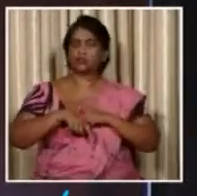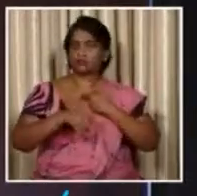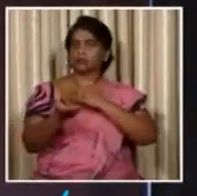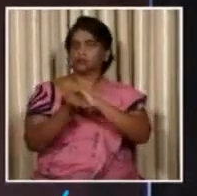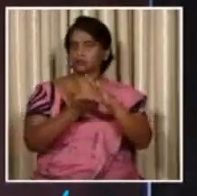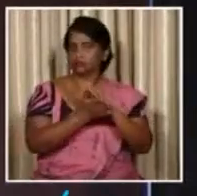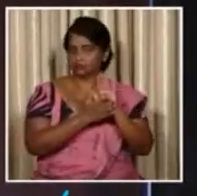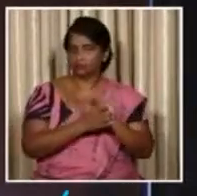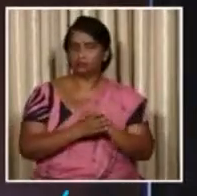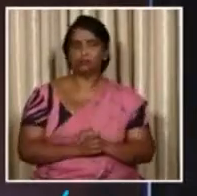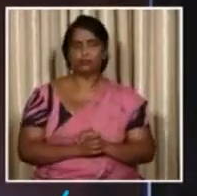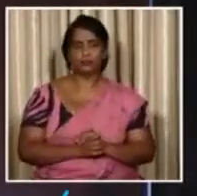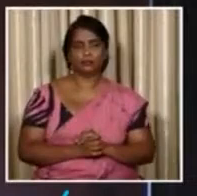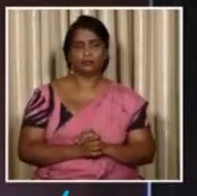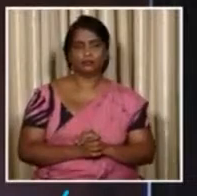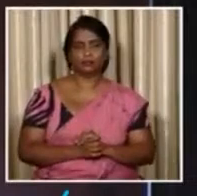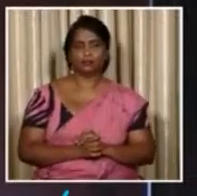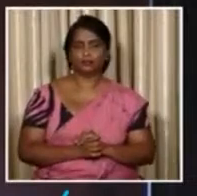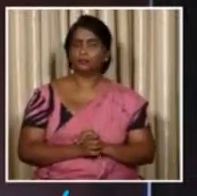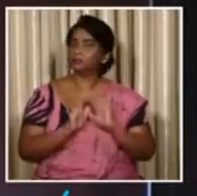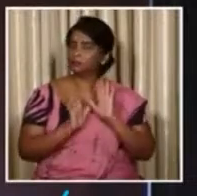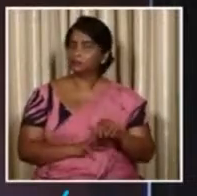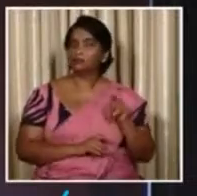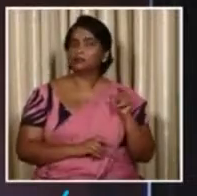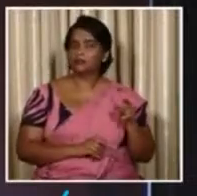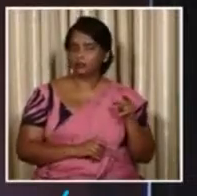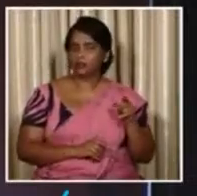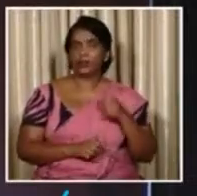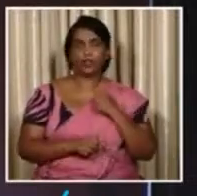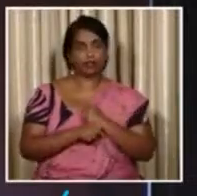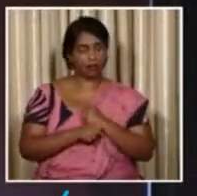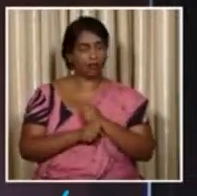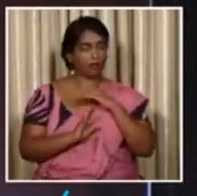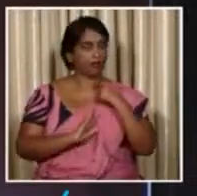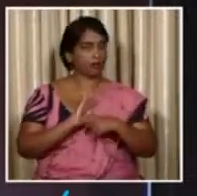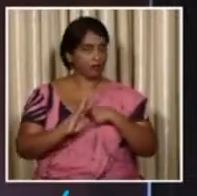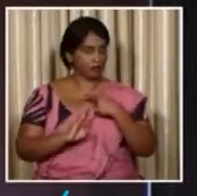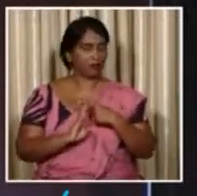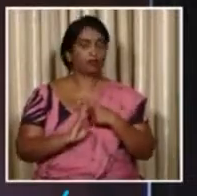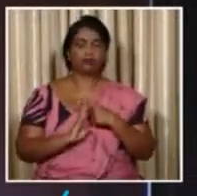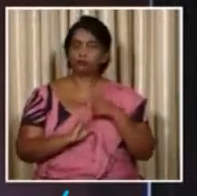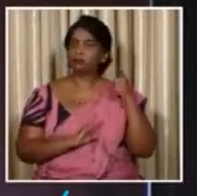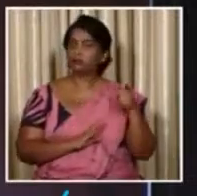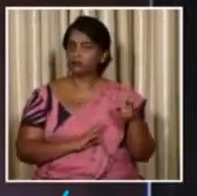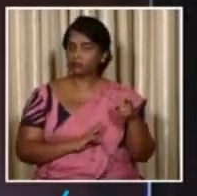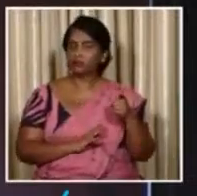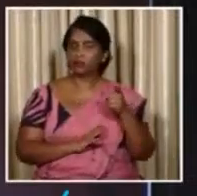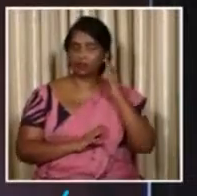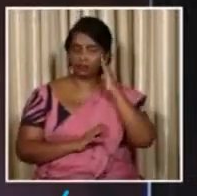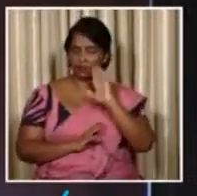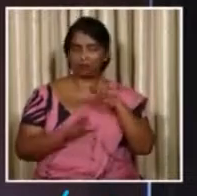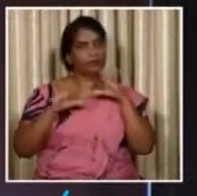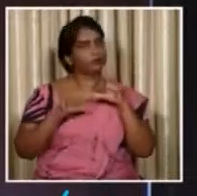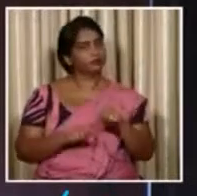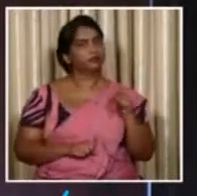matter. When called upon to defend the country and its integrity, I wondered how I should respond to the President's statement. So